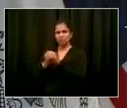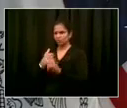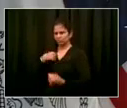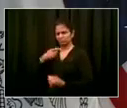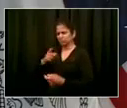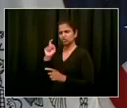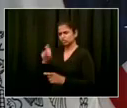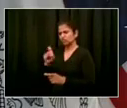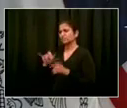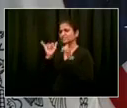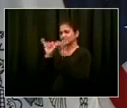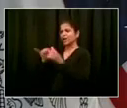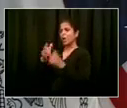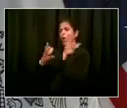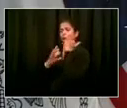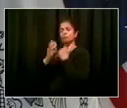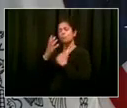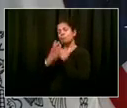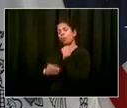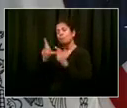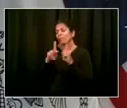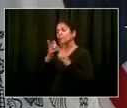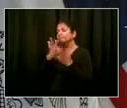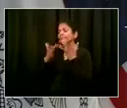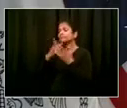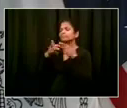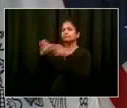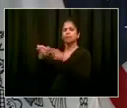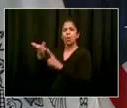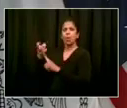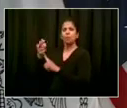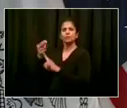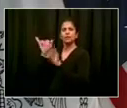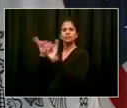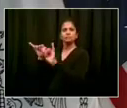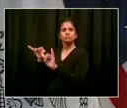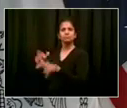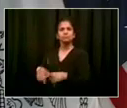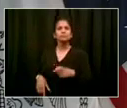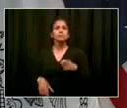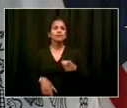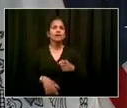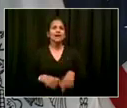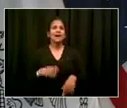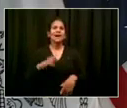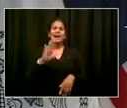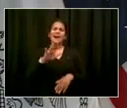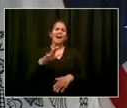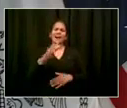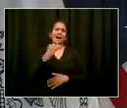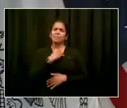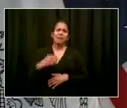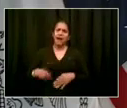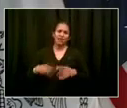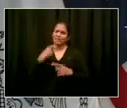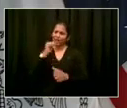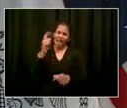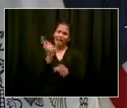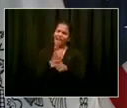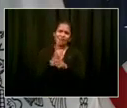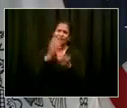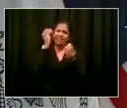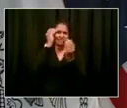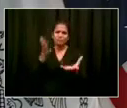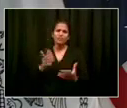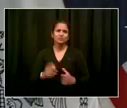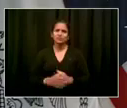and one of the things, and I've talked to Commissioner Banks about our bigger policy approach here for now over 3 years, has